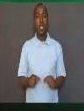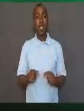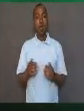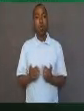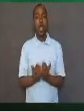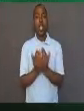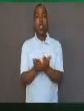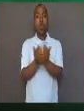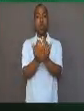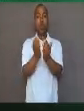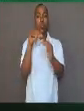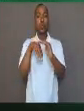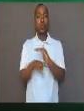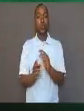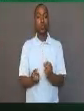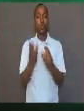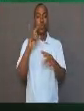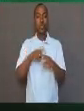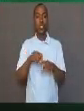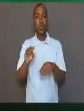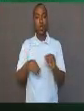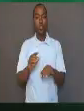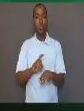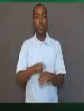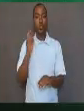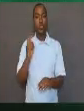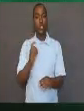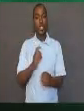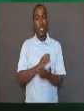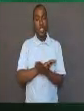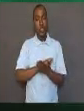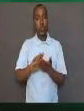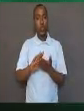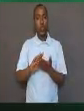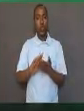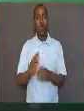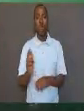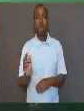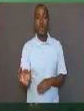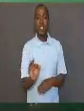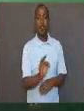not have easy access to fresh fruits and vegetables.